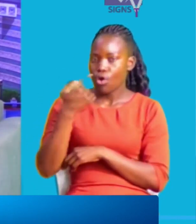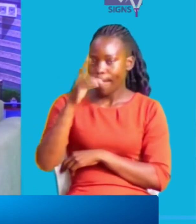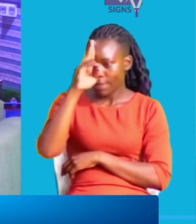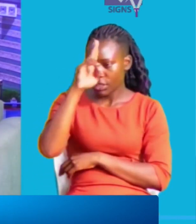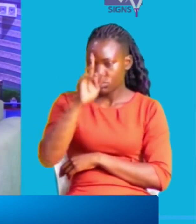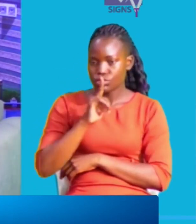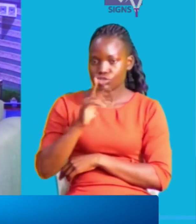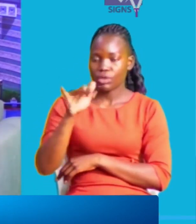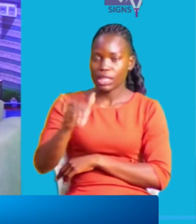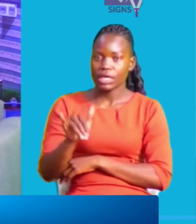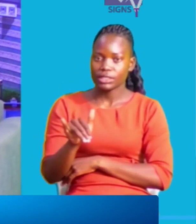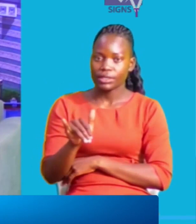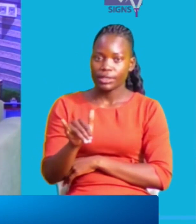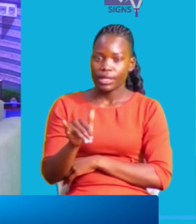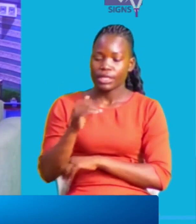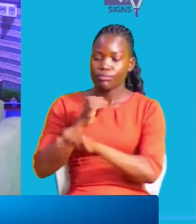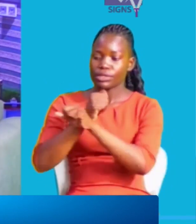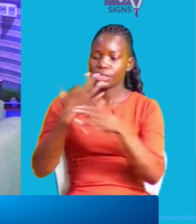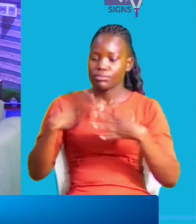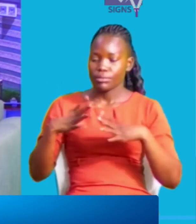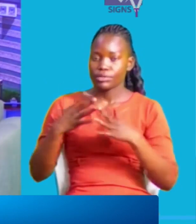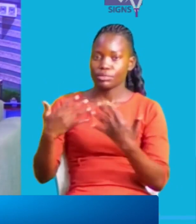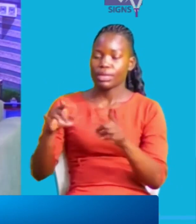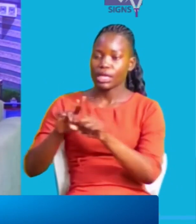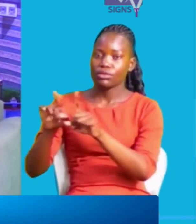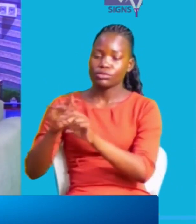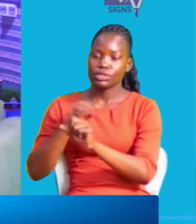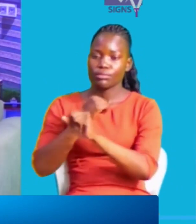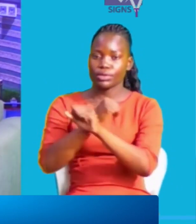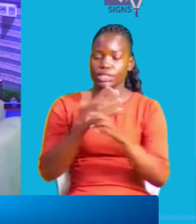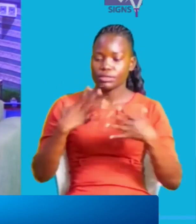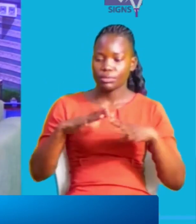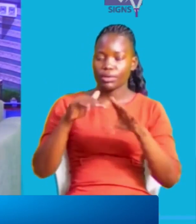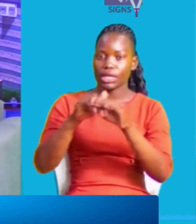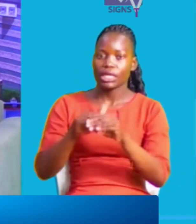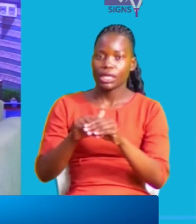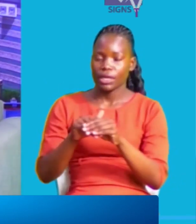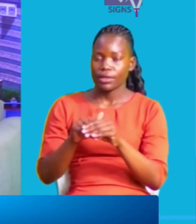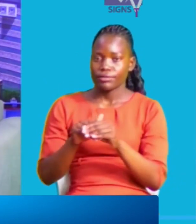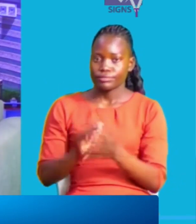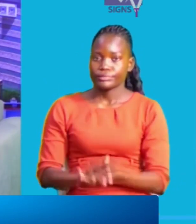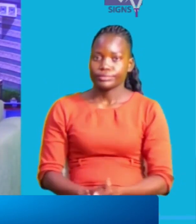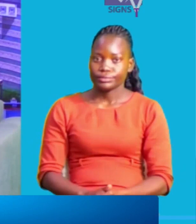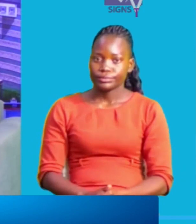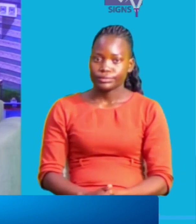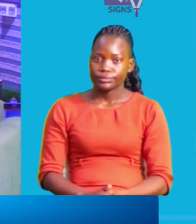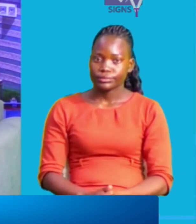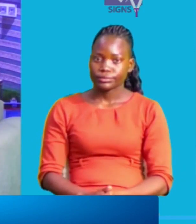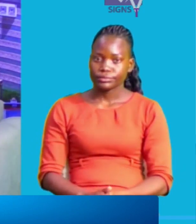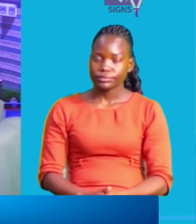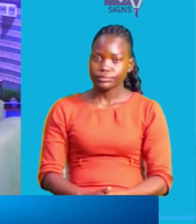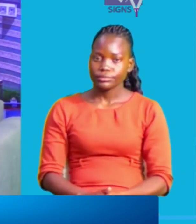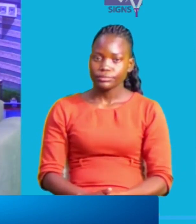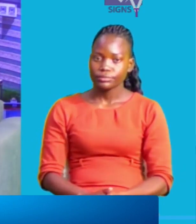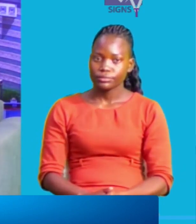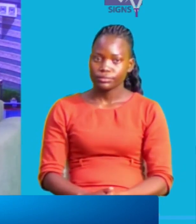to make sure that they protect people's property and also they protect people in the long run. How can a balance be